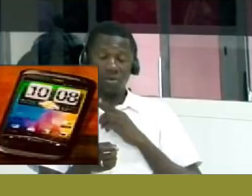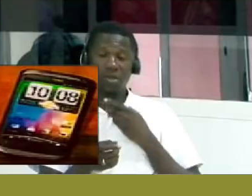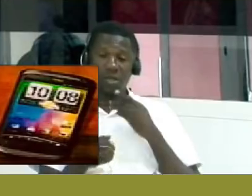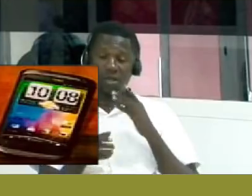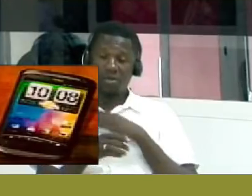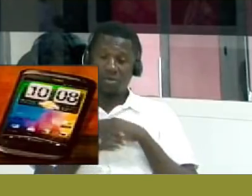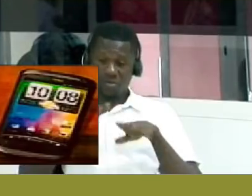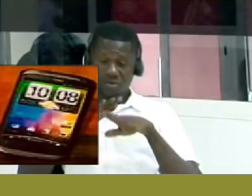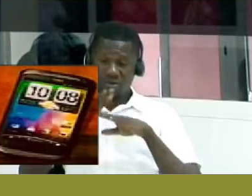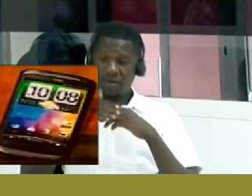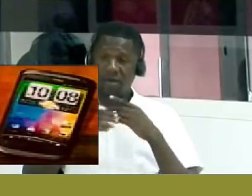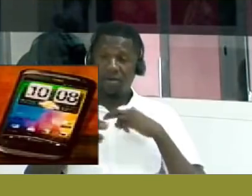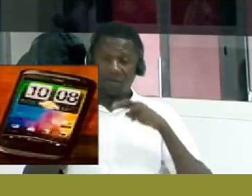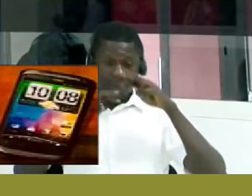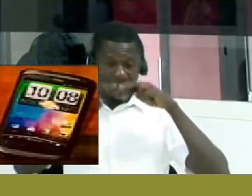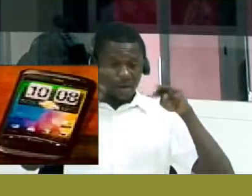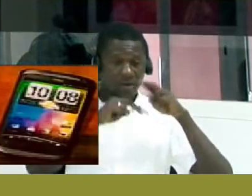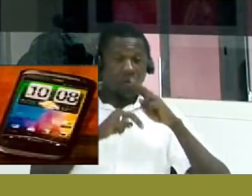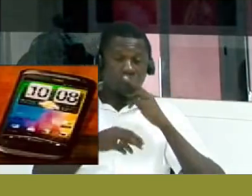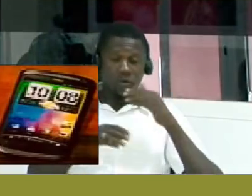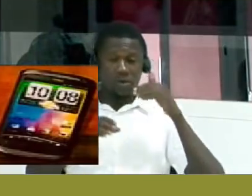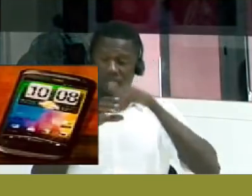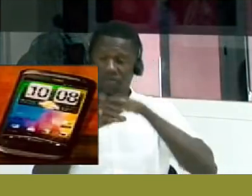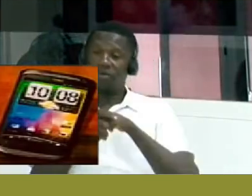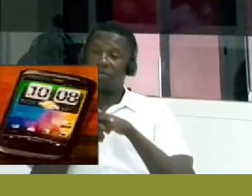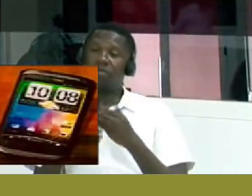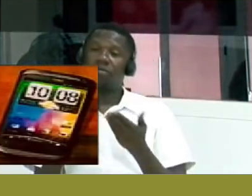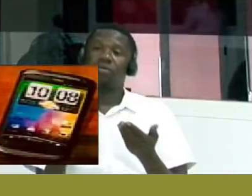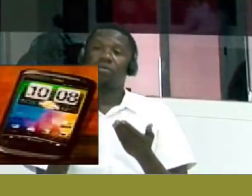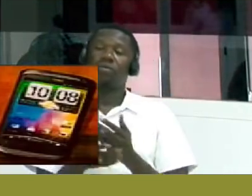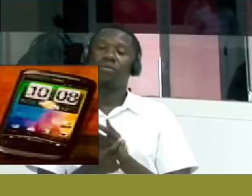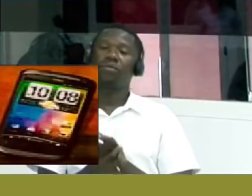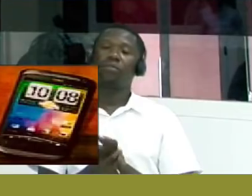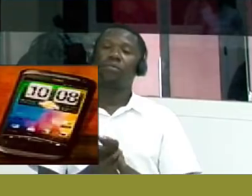it and find out who was involved.